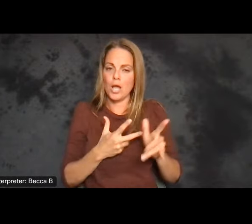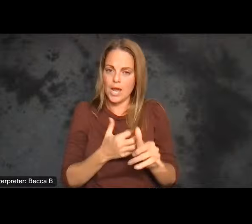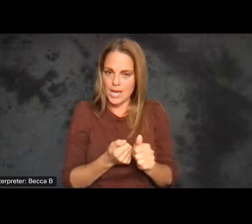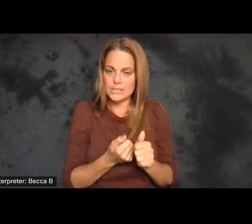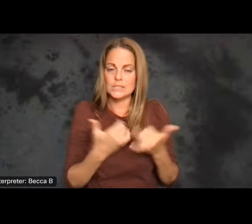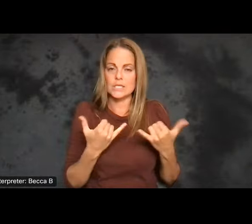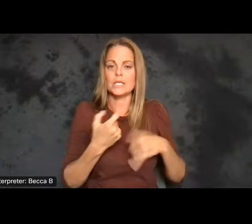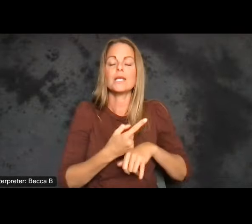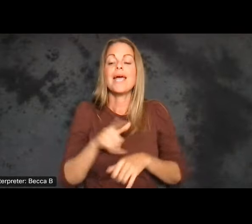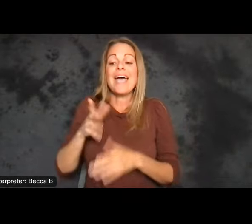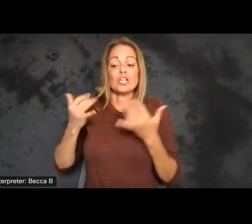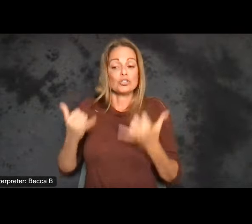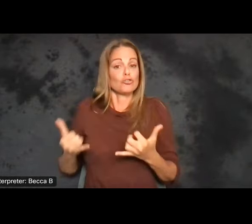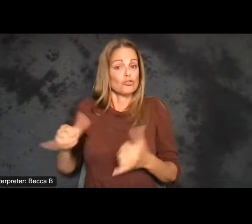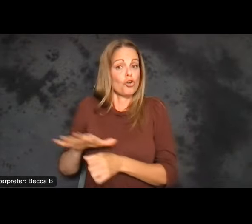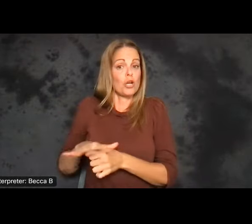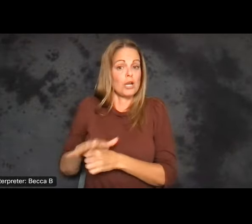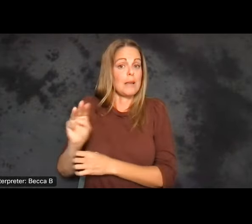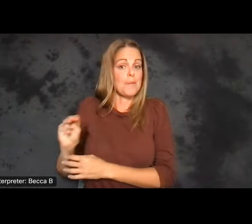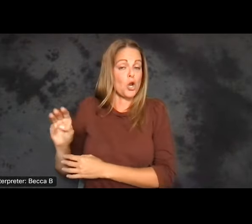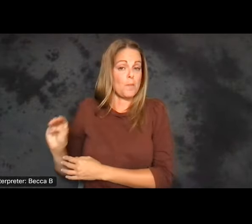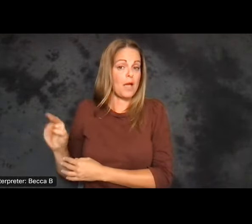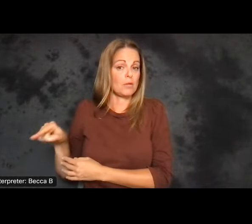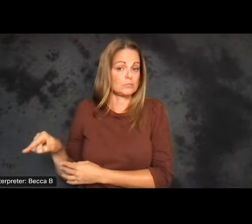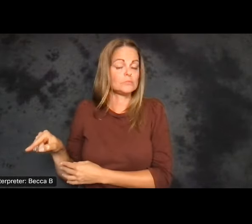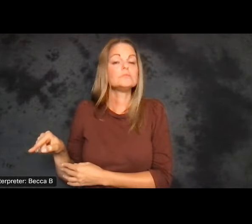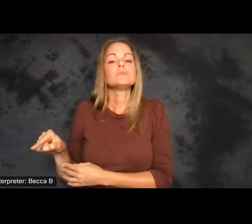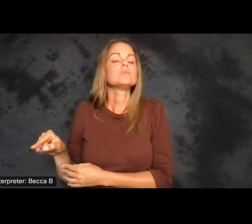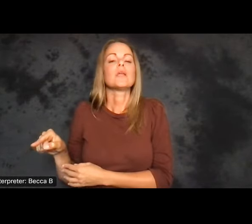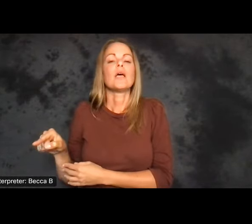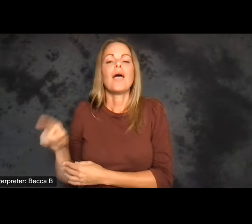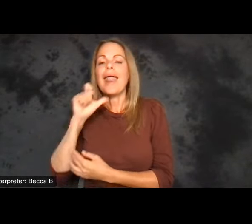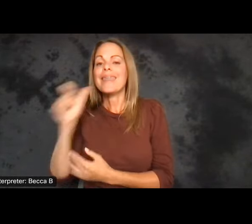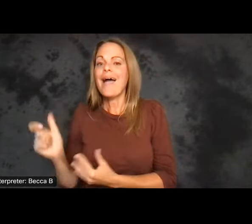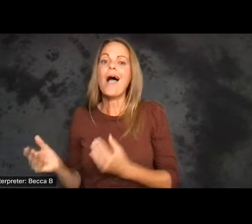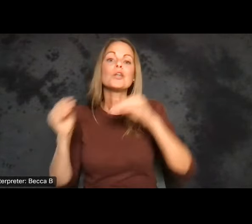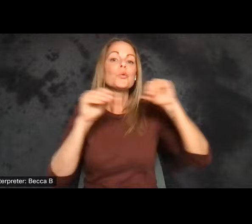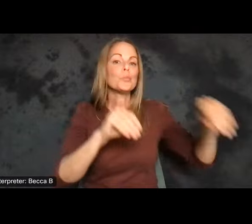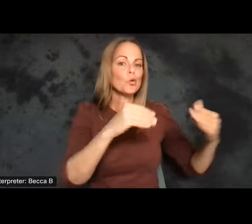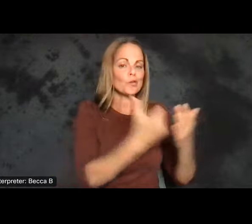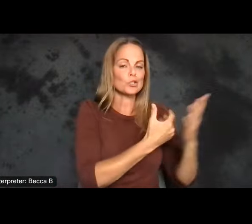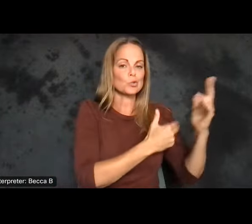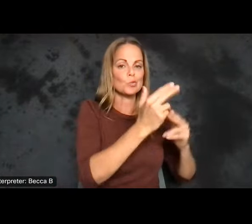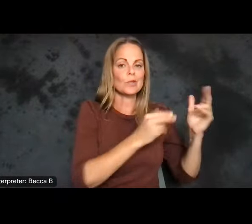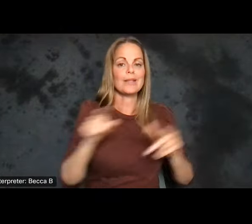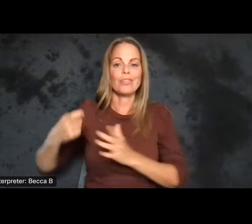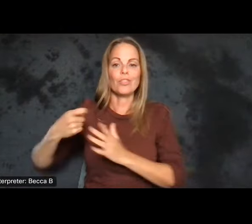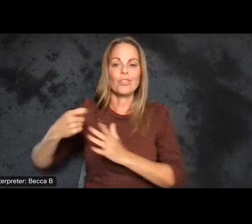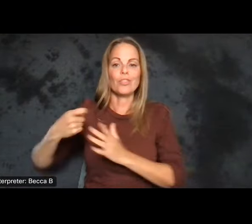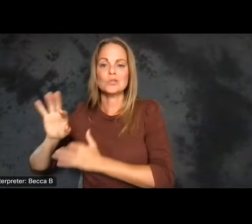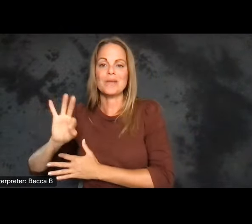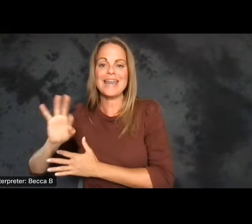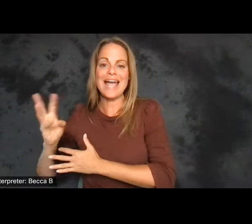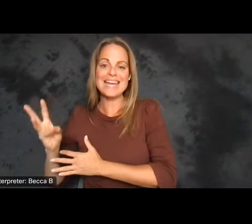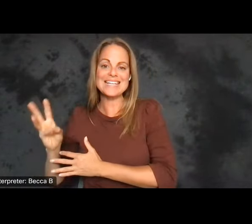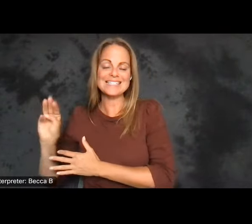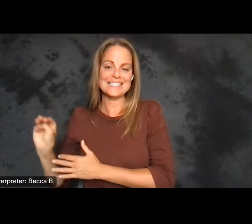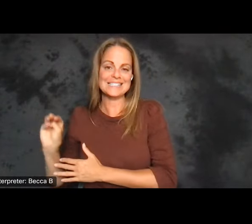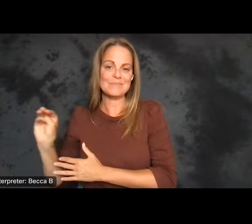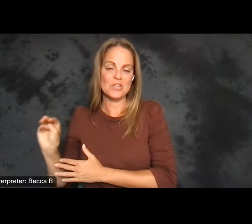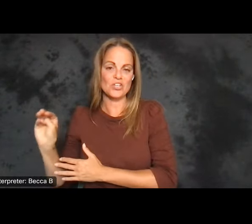current location on the Marymount campus, rather than relocating to a new facility, would be $96 million. And that also would